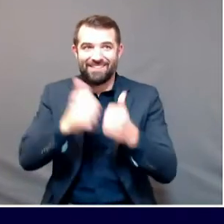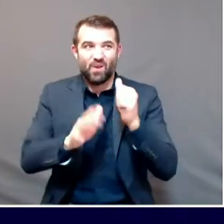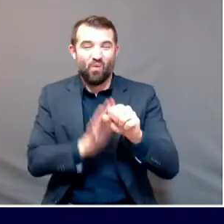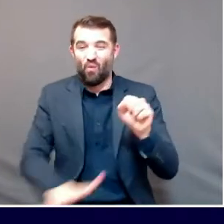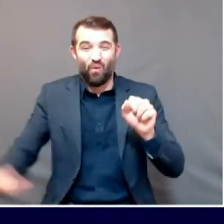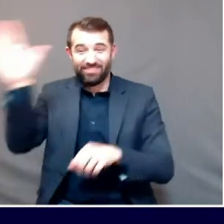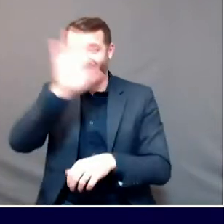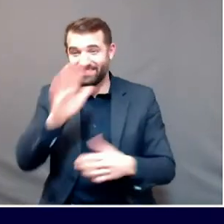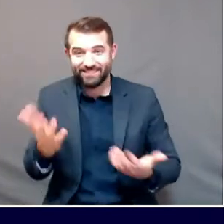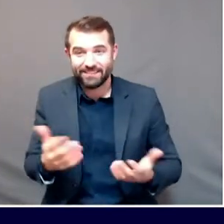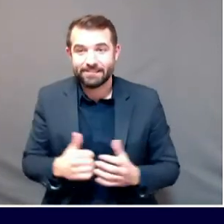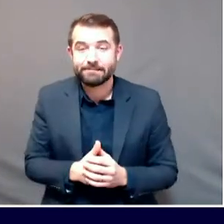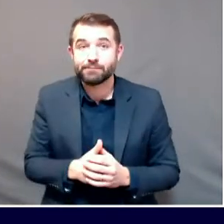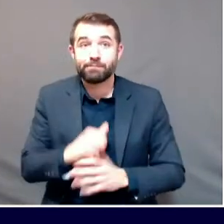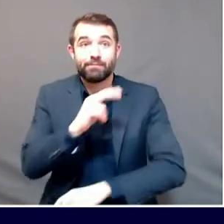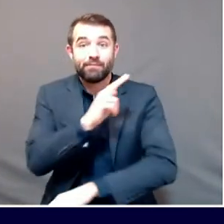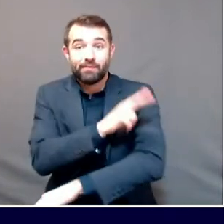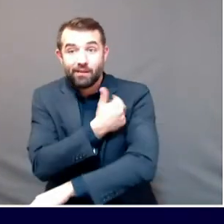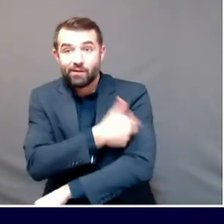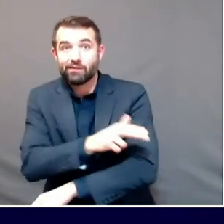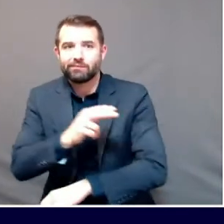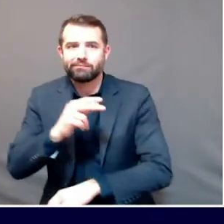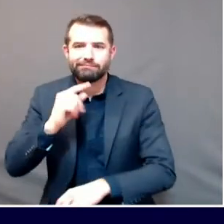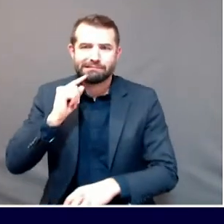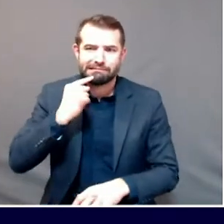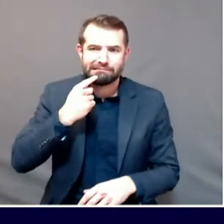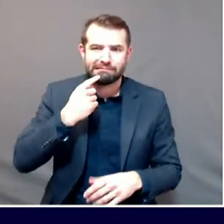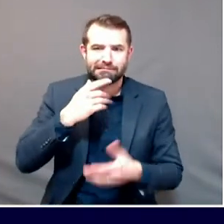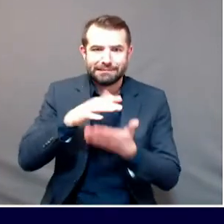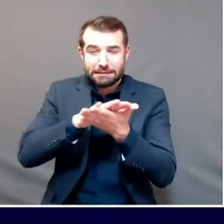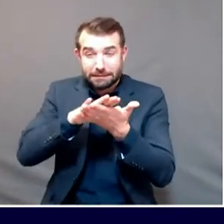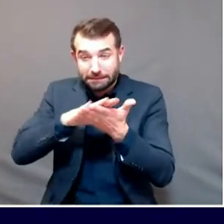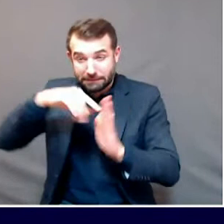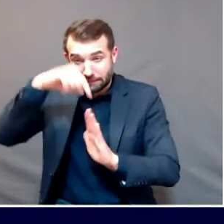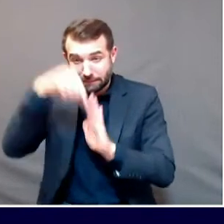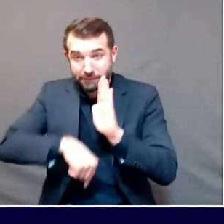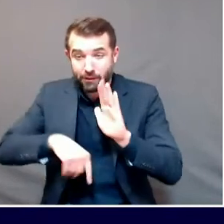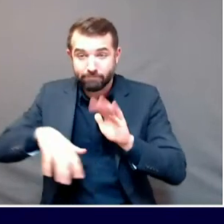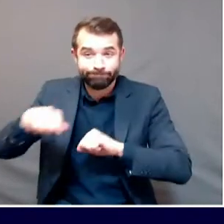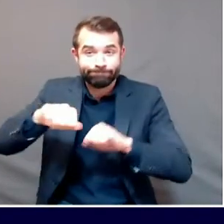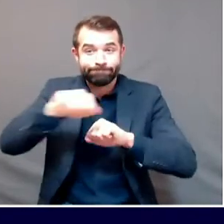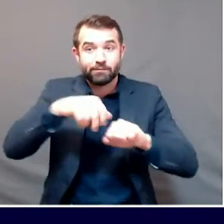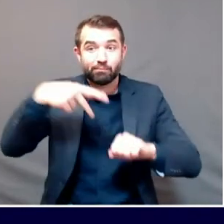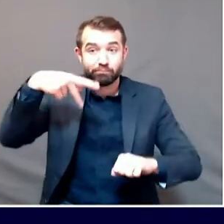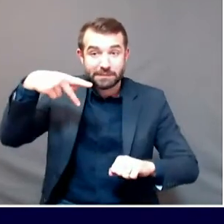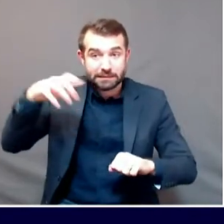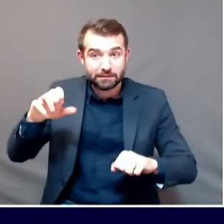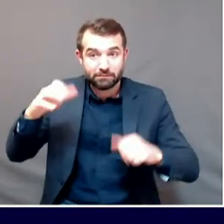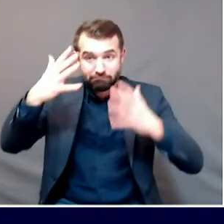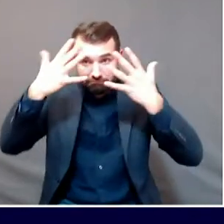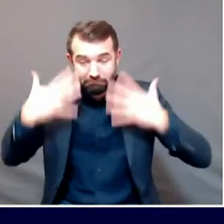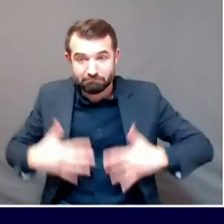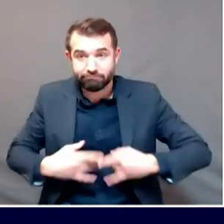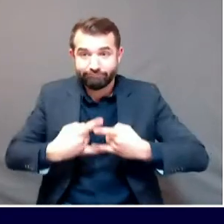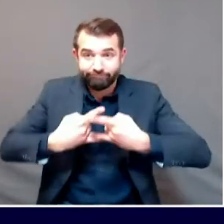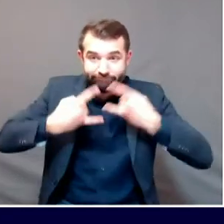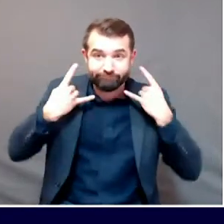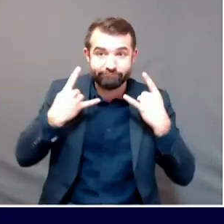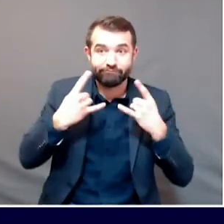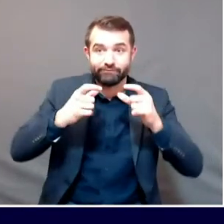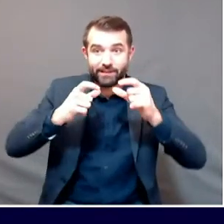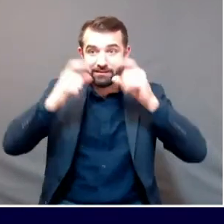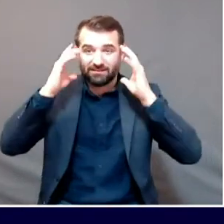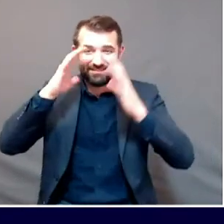settings where, as you note, PPE is the norm amongst everyone who is in there, face coverings are the norm. The fact that there could be transmission